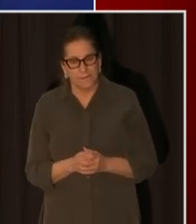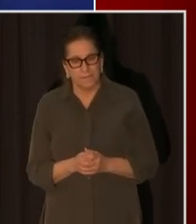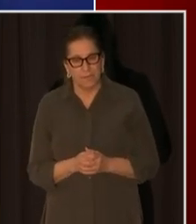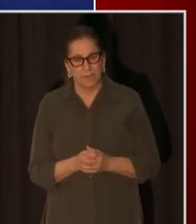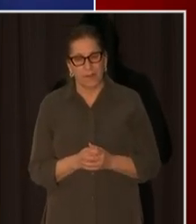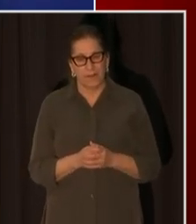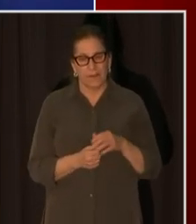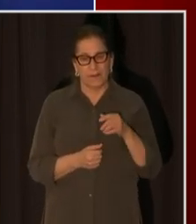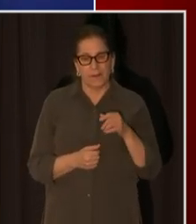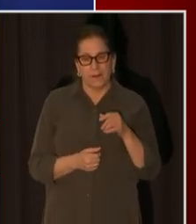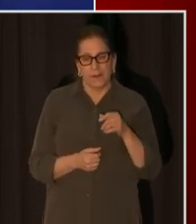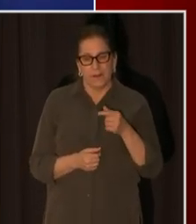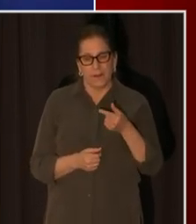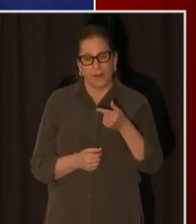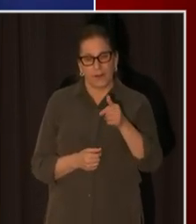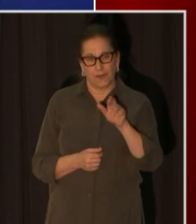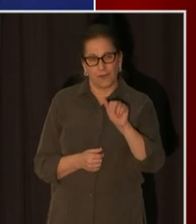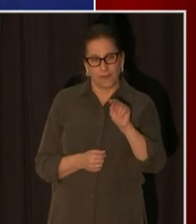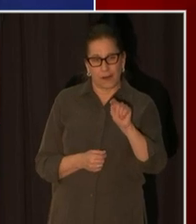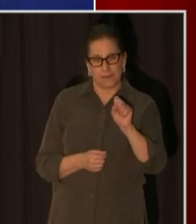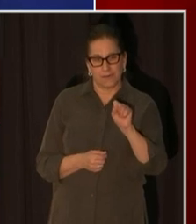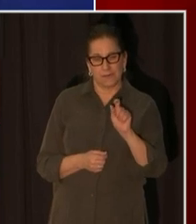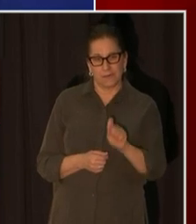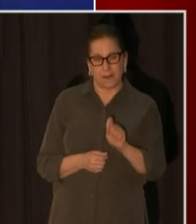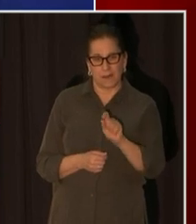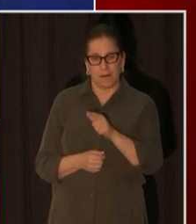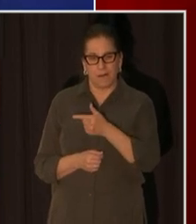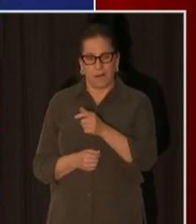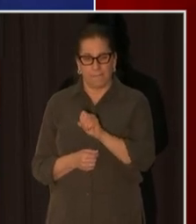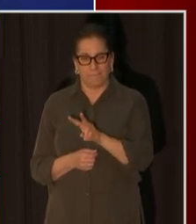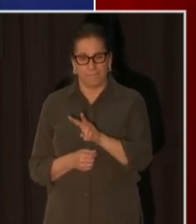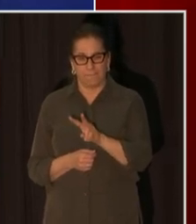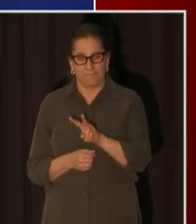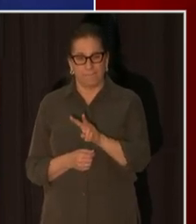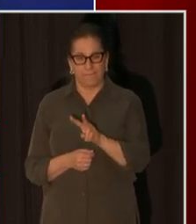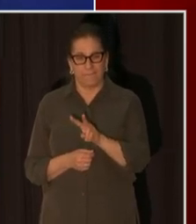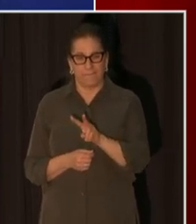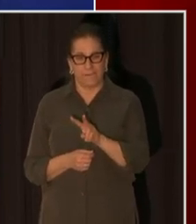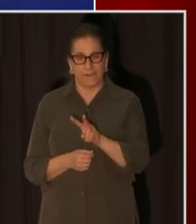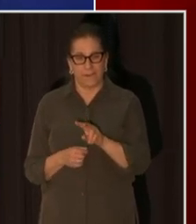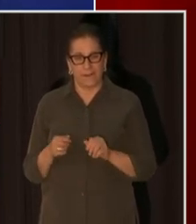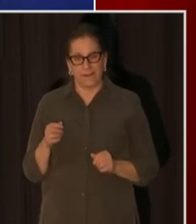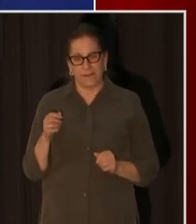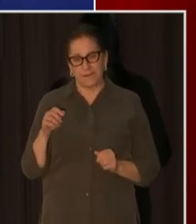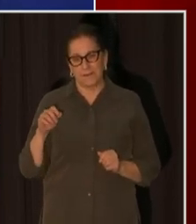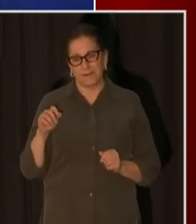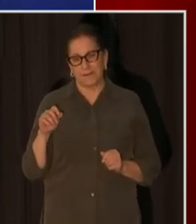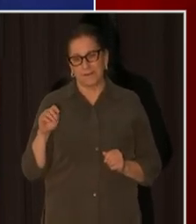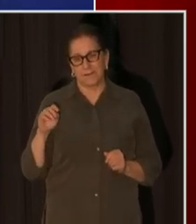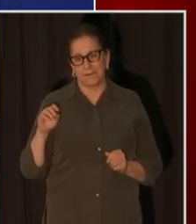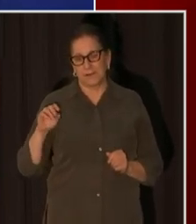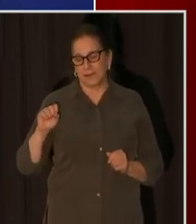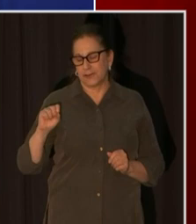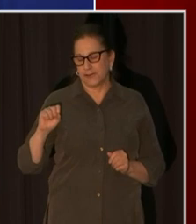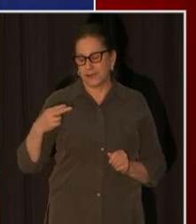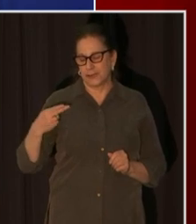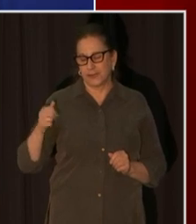debtors to say, hey, I need to put a pause on this. And because if you don't stop the